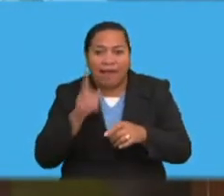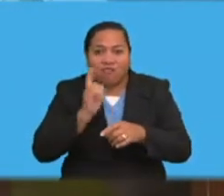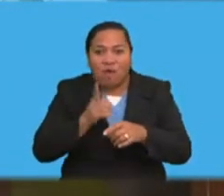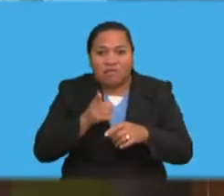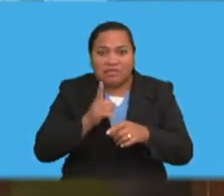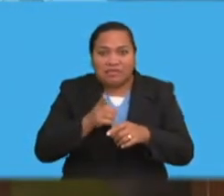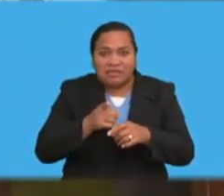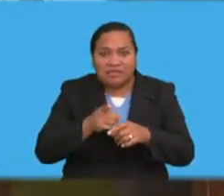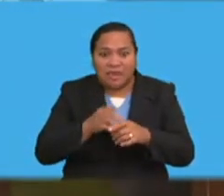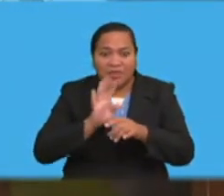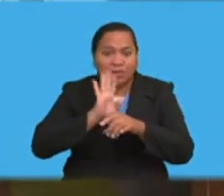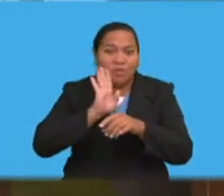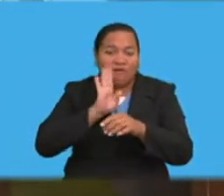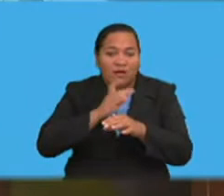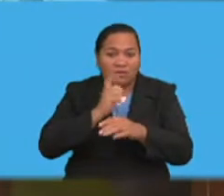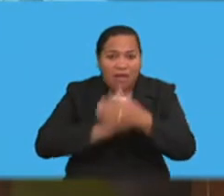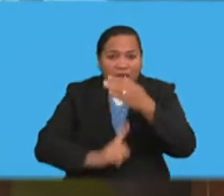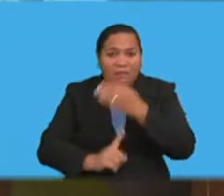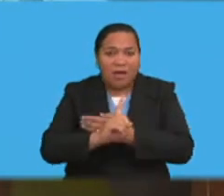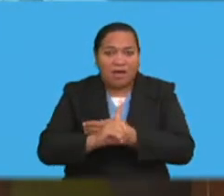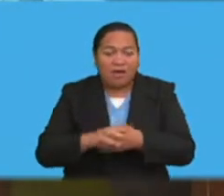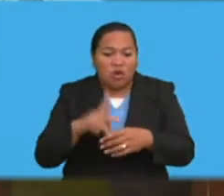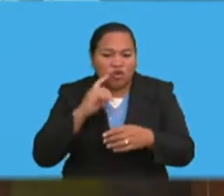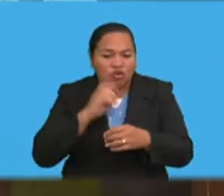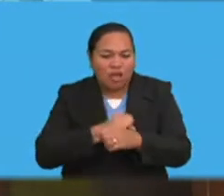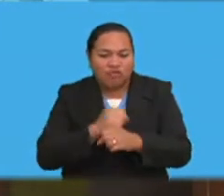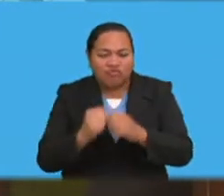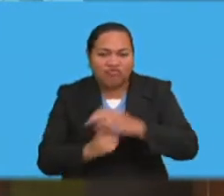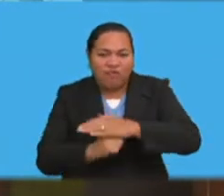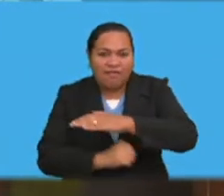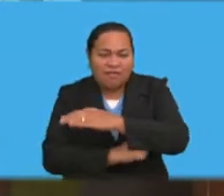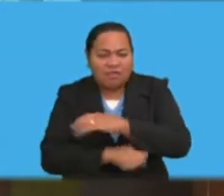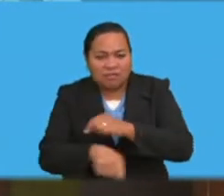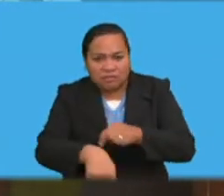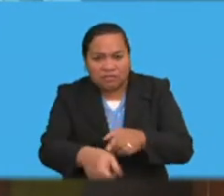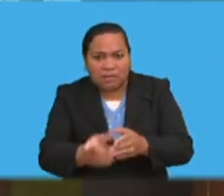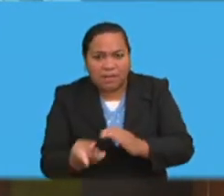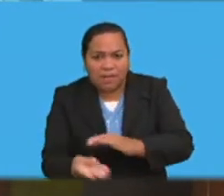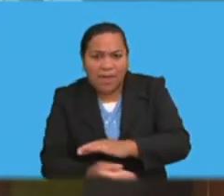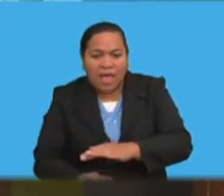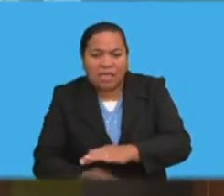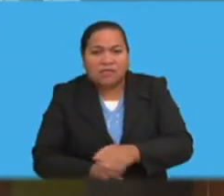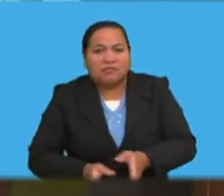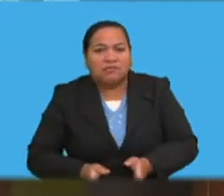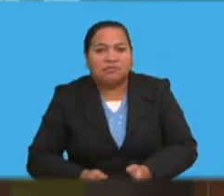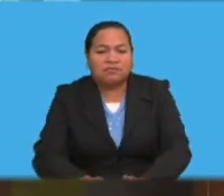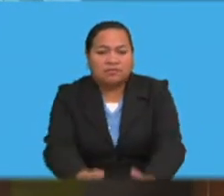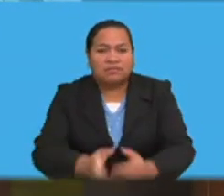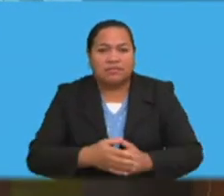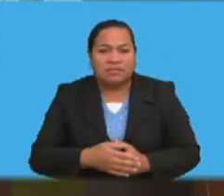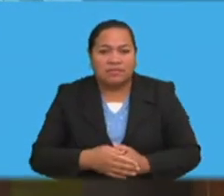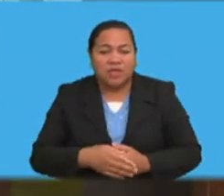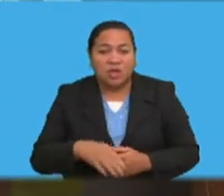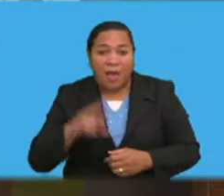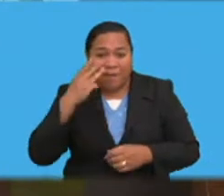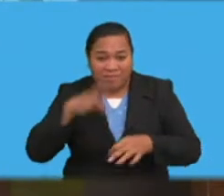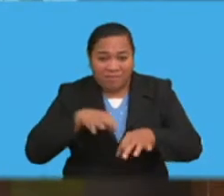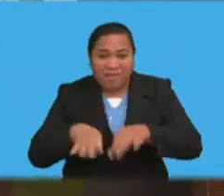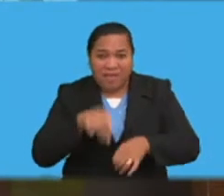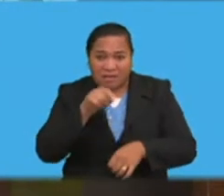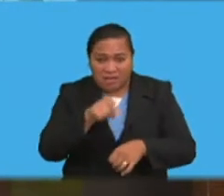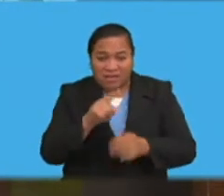development of flood hazard map, and strengthening river basin management. The implementation of the Resilient Flood Control Master Plan, Madam